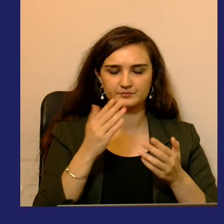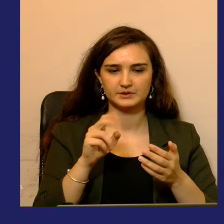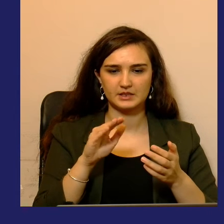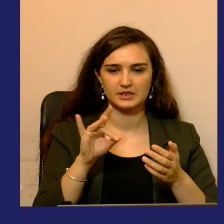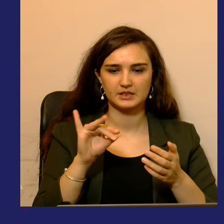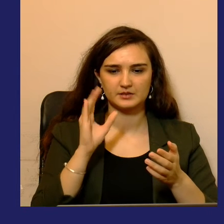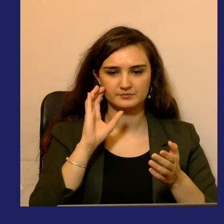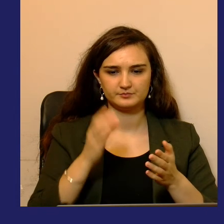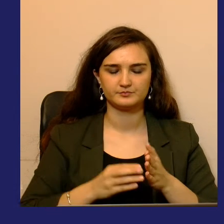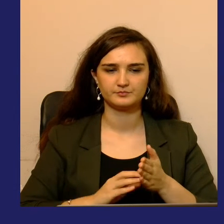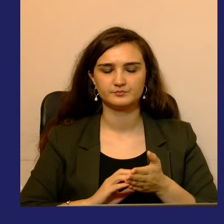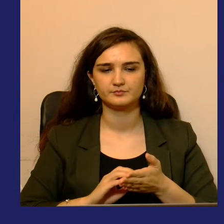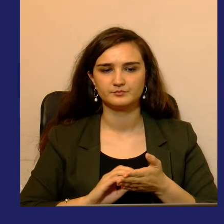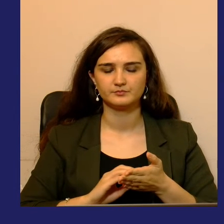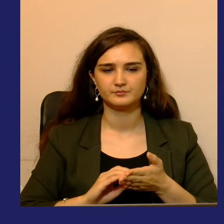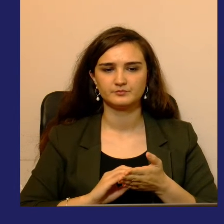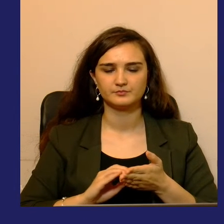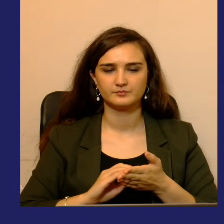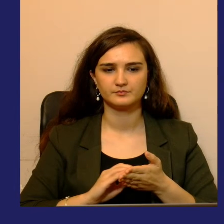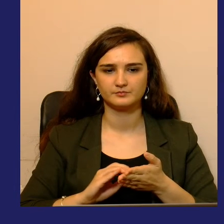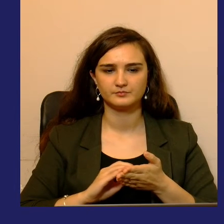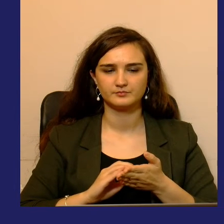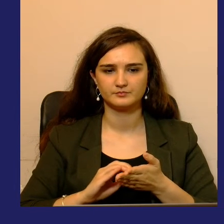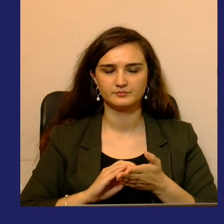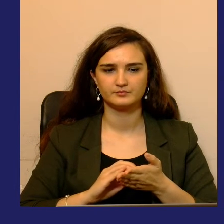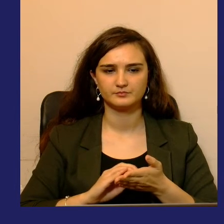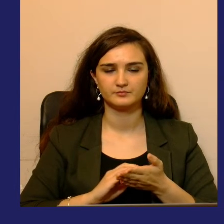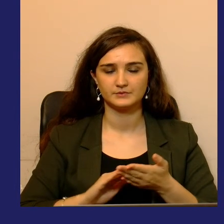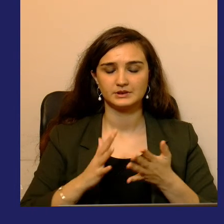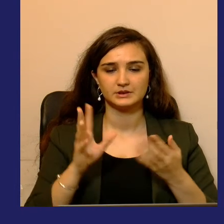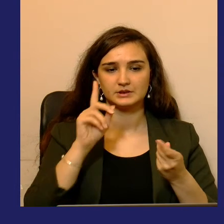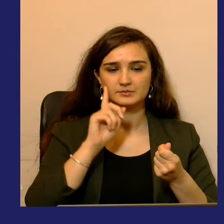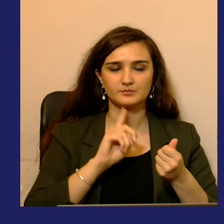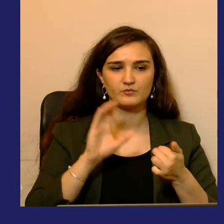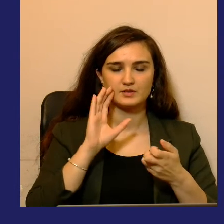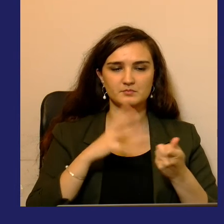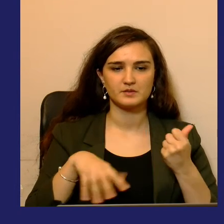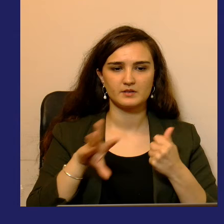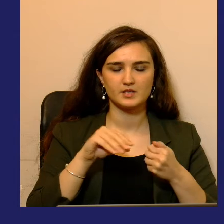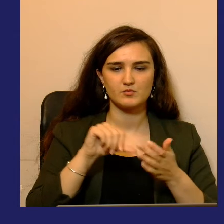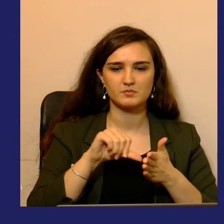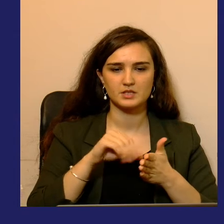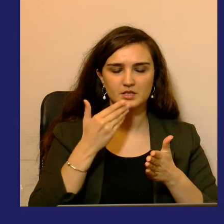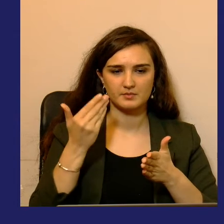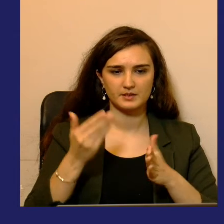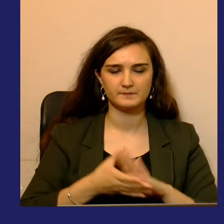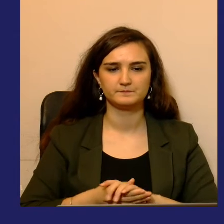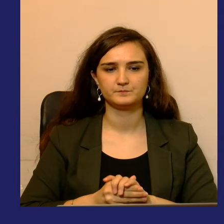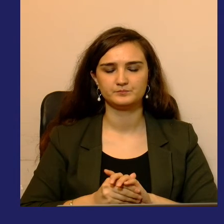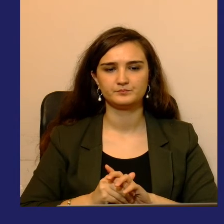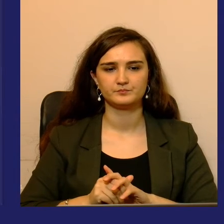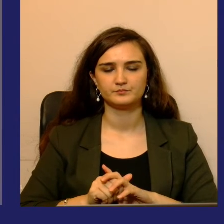Thanks, Joseph. And I've really enjoyed listening to all of the panelists, even if we are highlighting so many